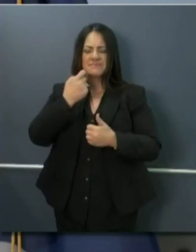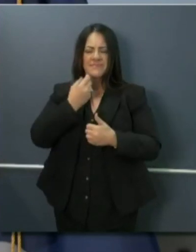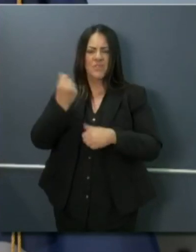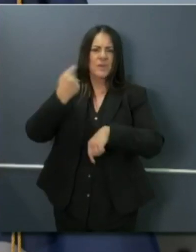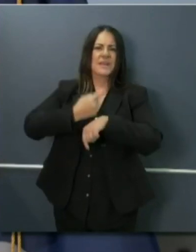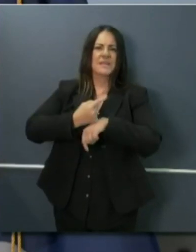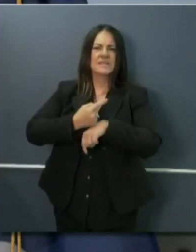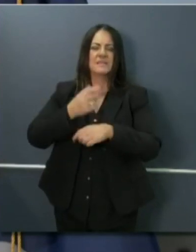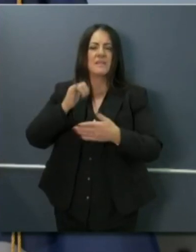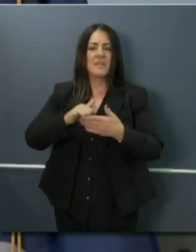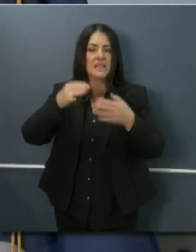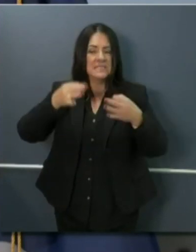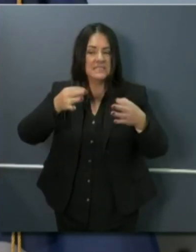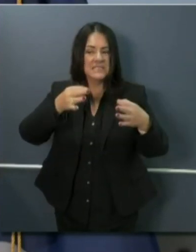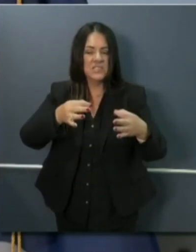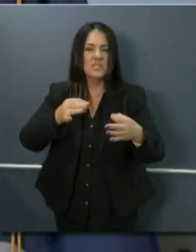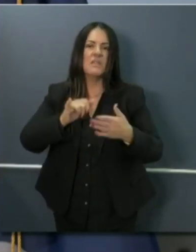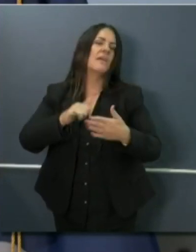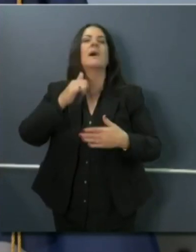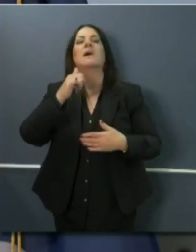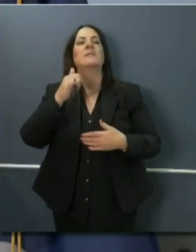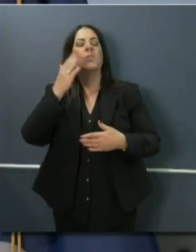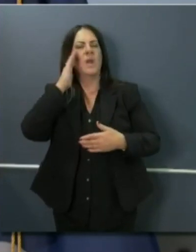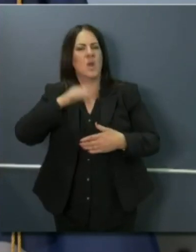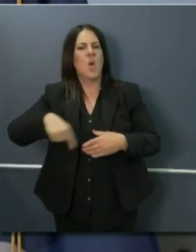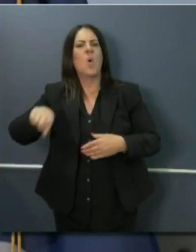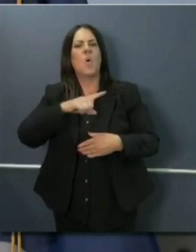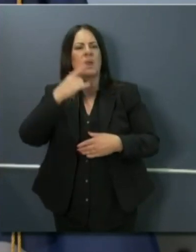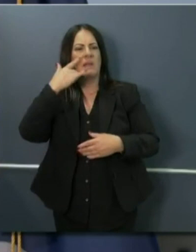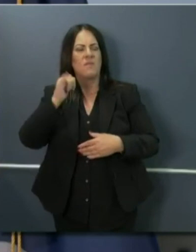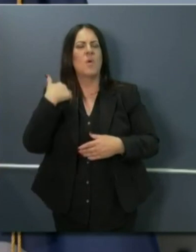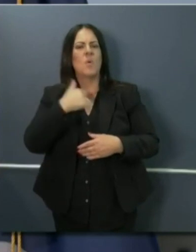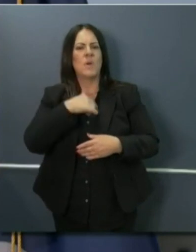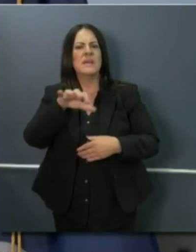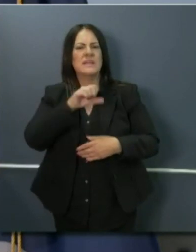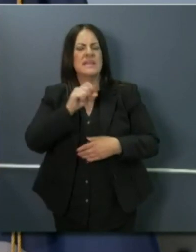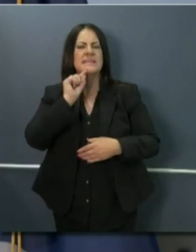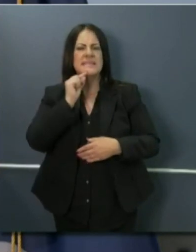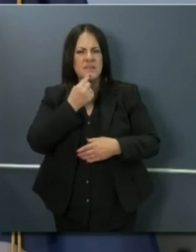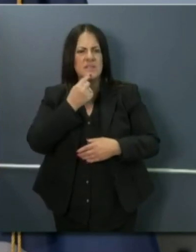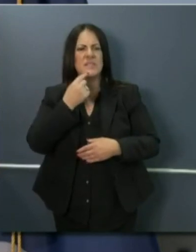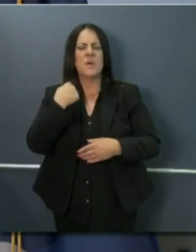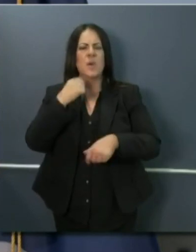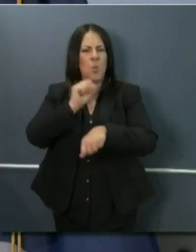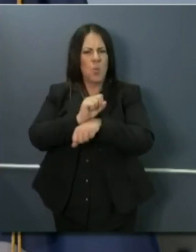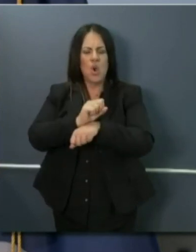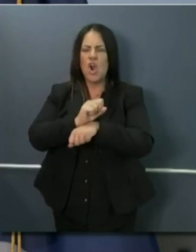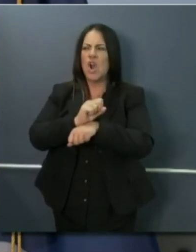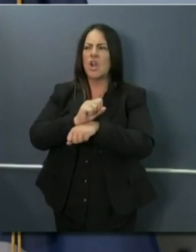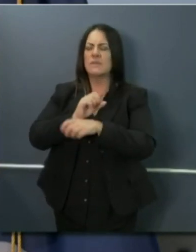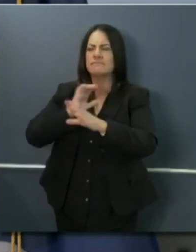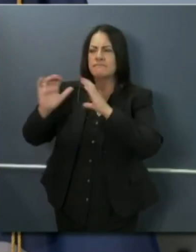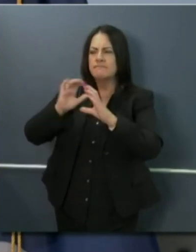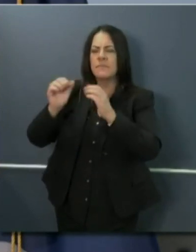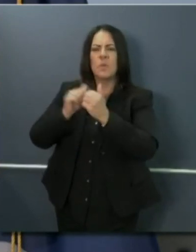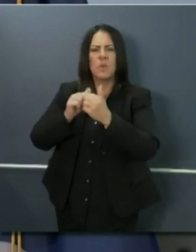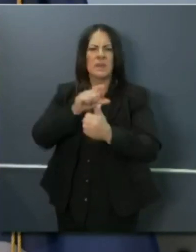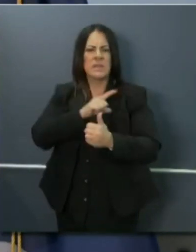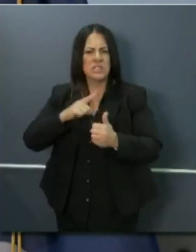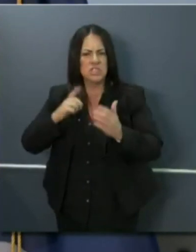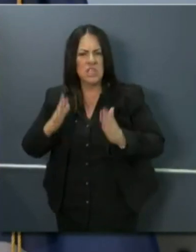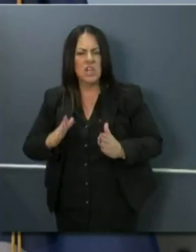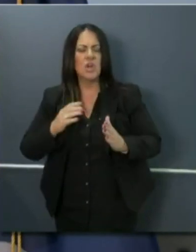that these are decisions that Californians take very seriously, that we work hand in glove with our legislators and our trade